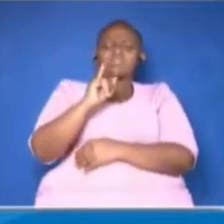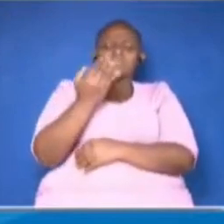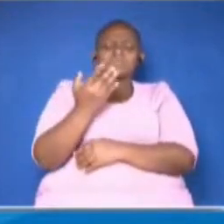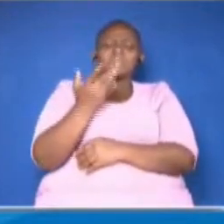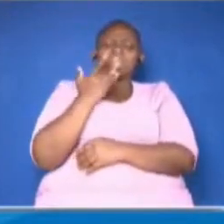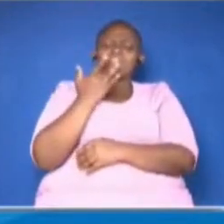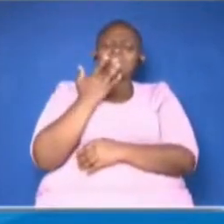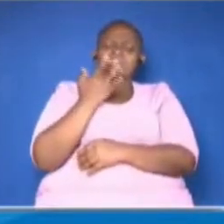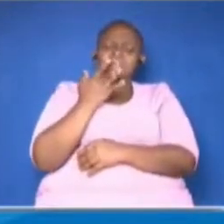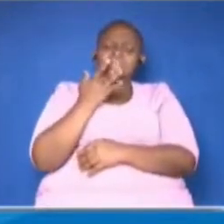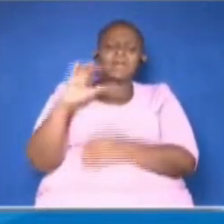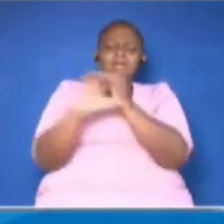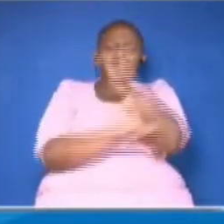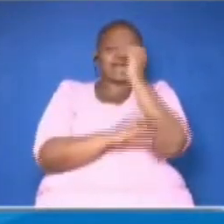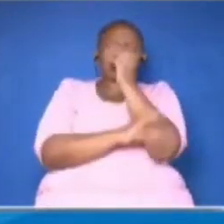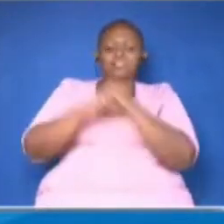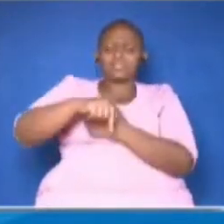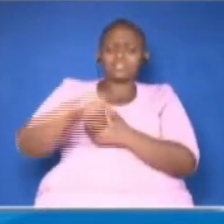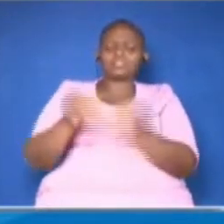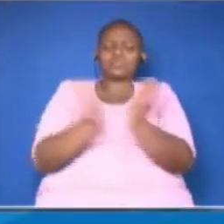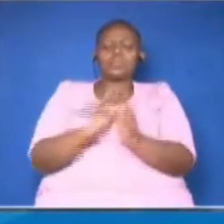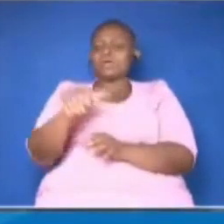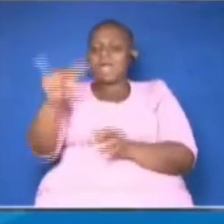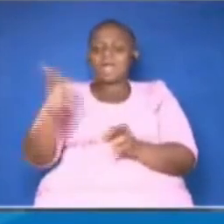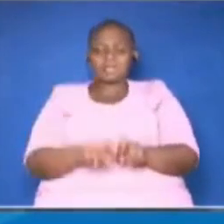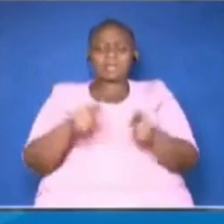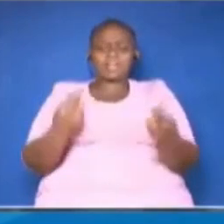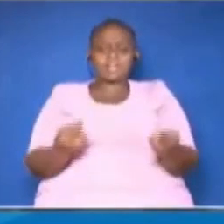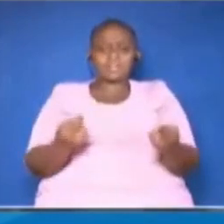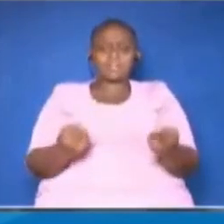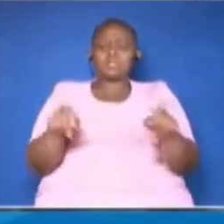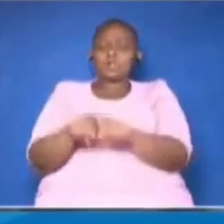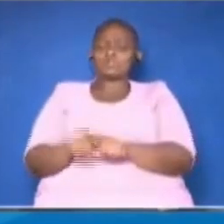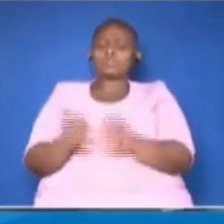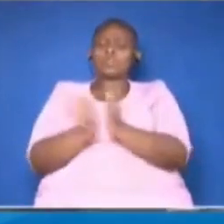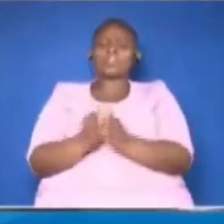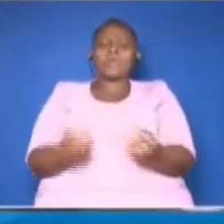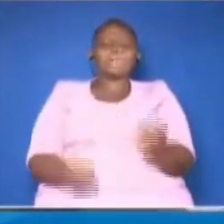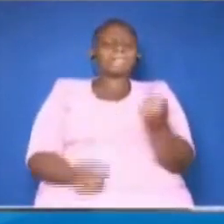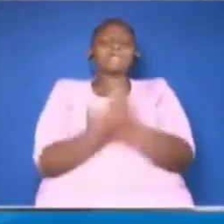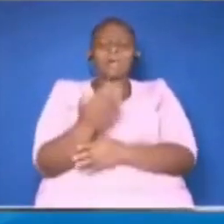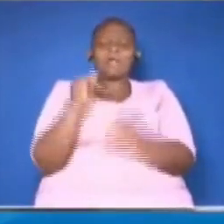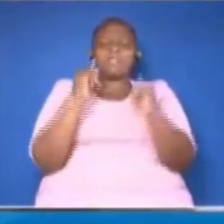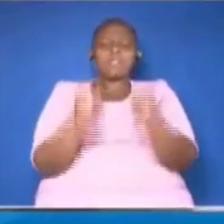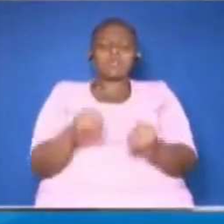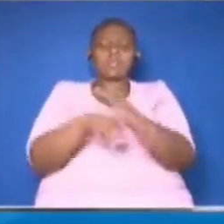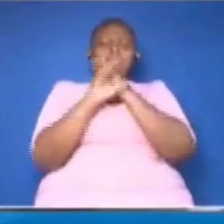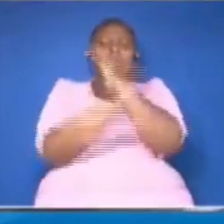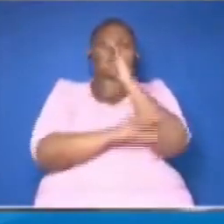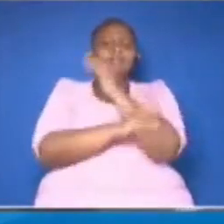country with another revelation and with another revival in our